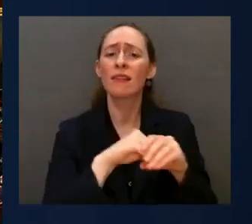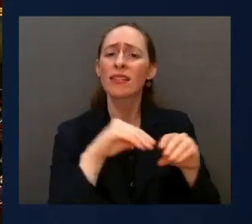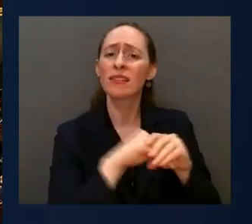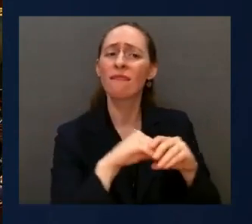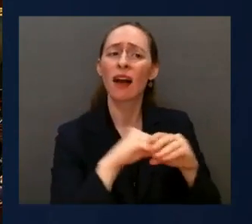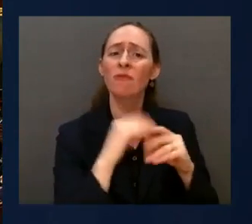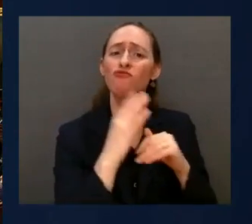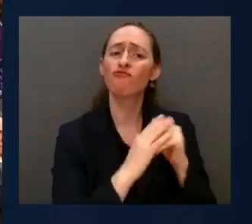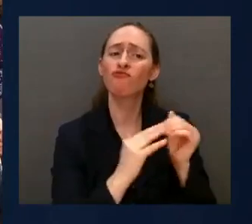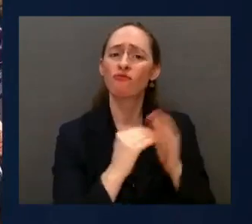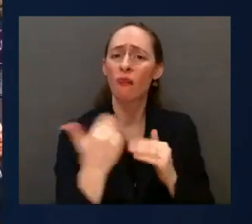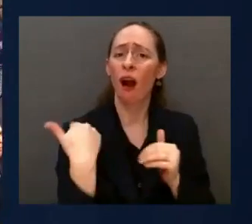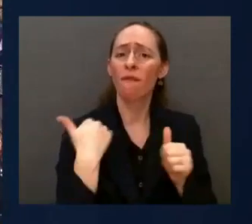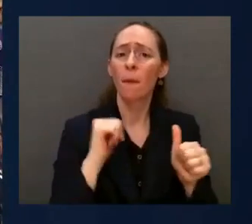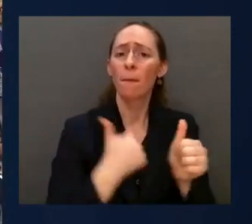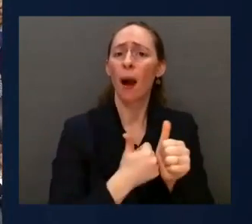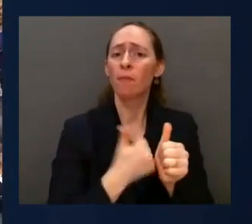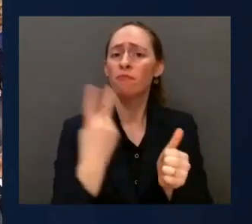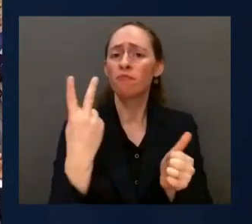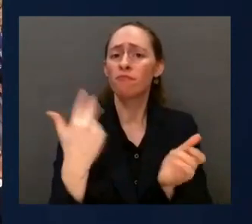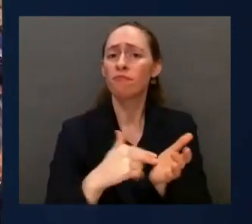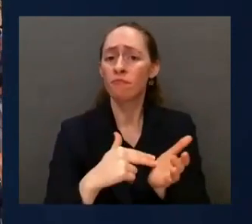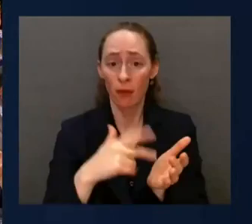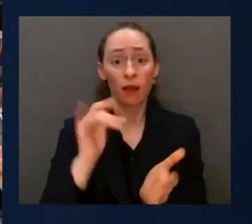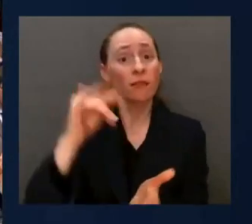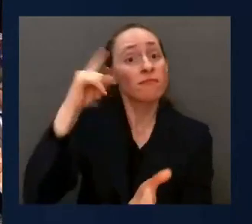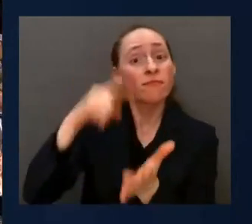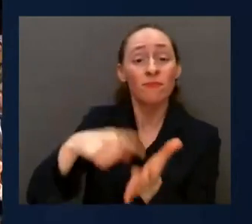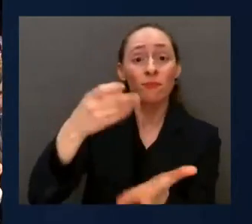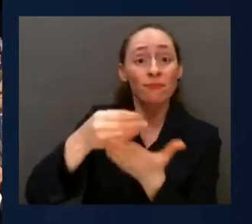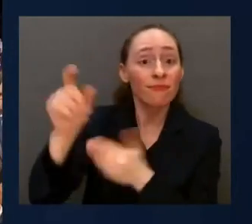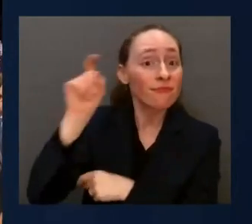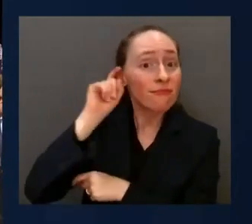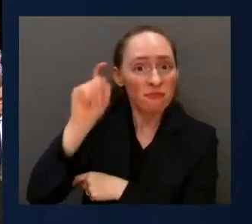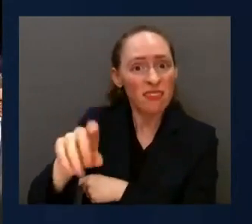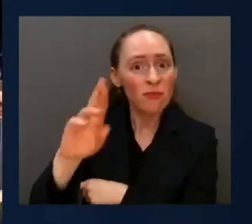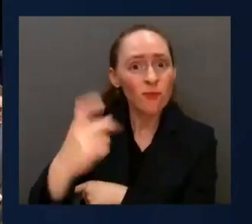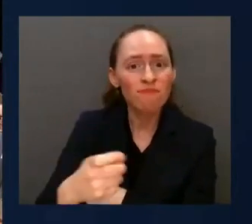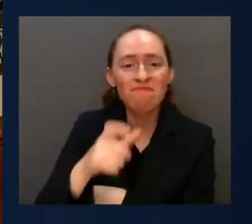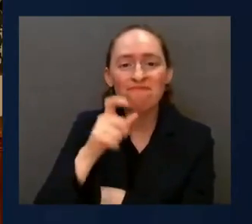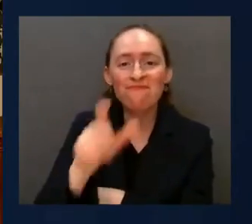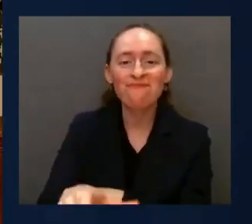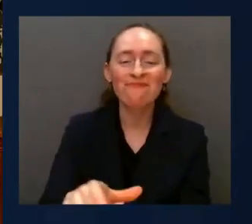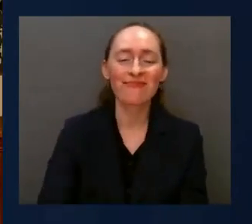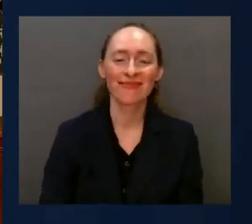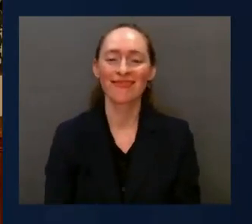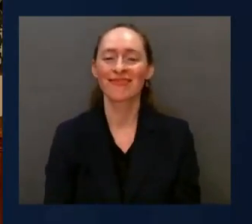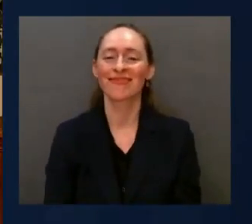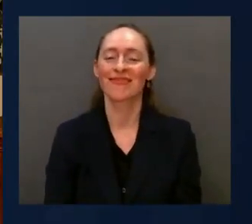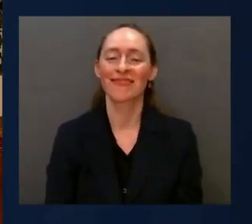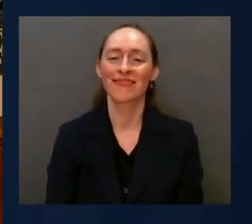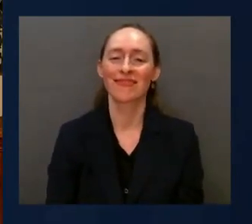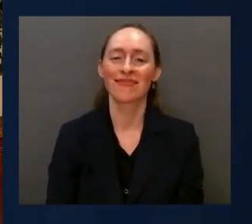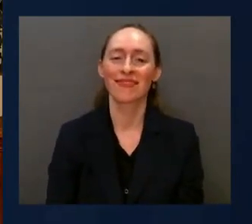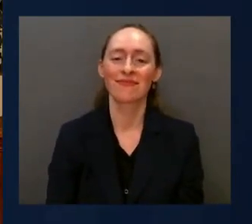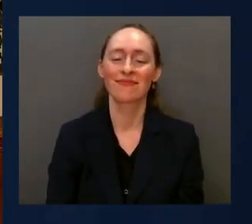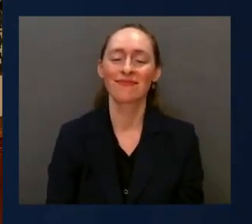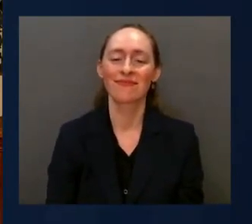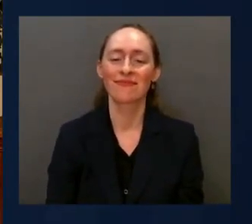capitalism without competition is not capitalism. It's extortion. It's